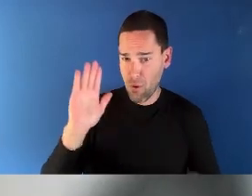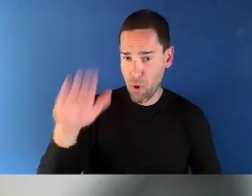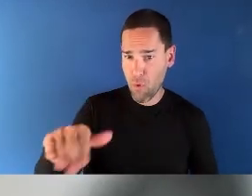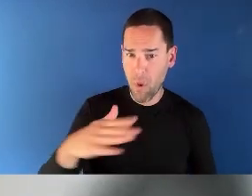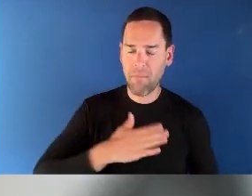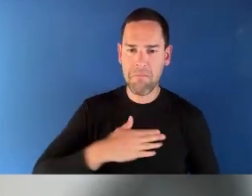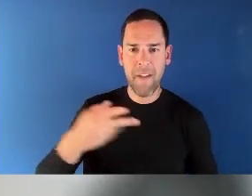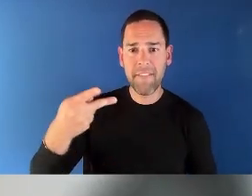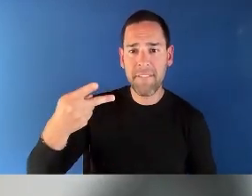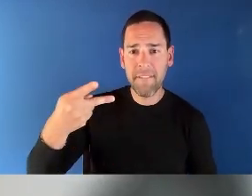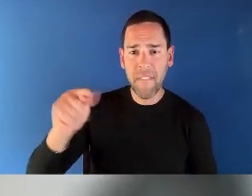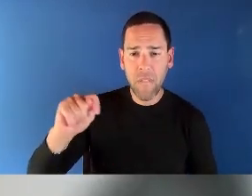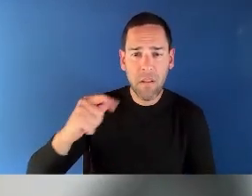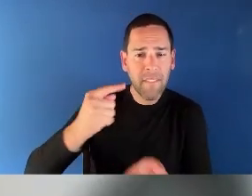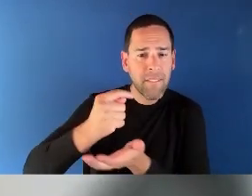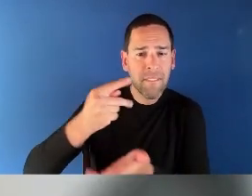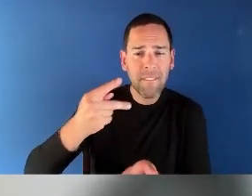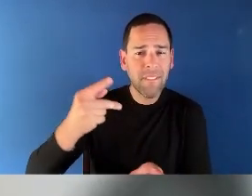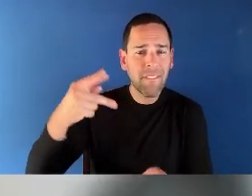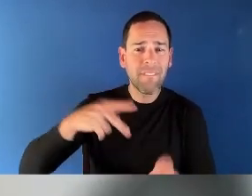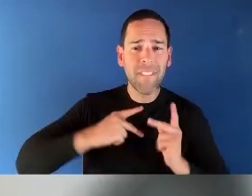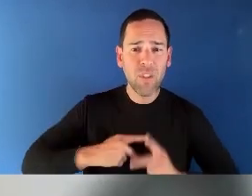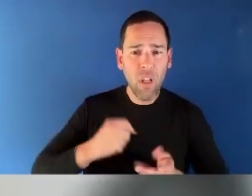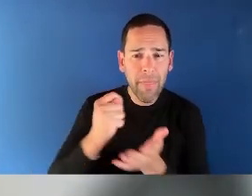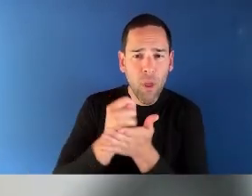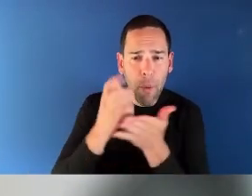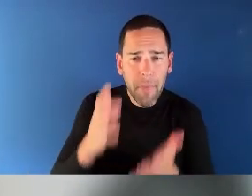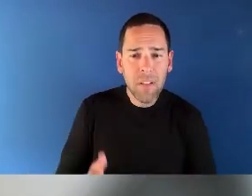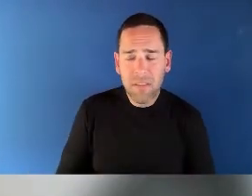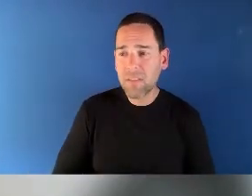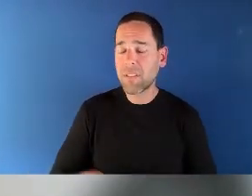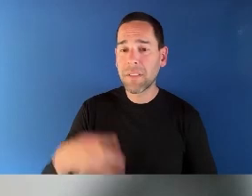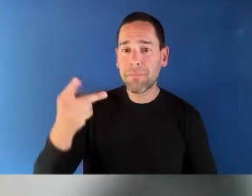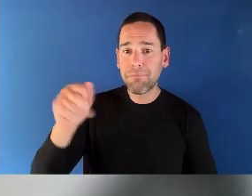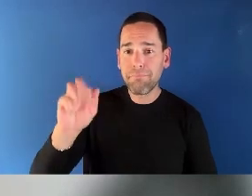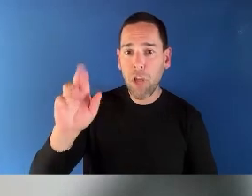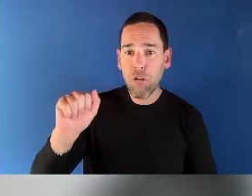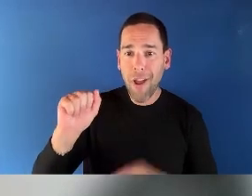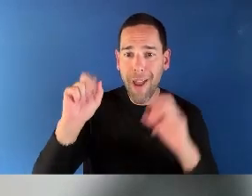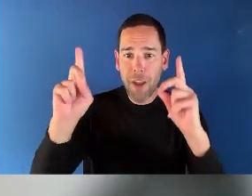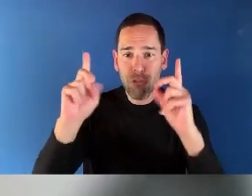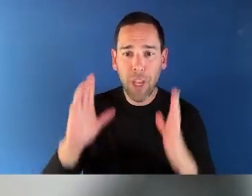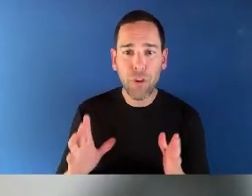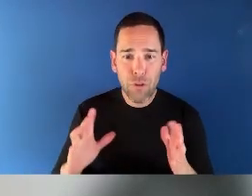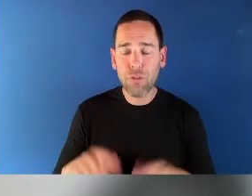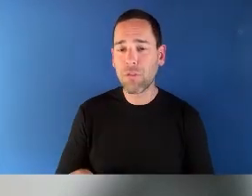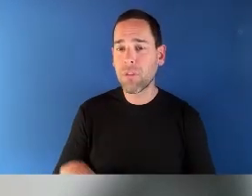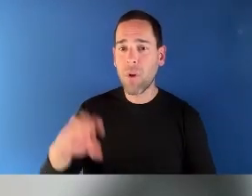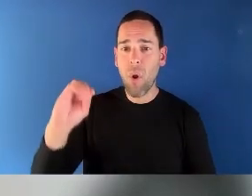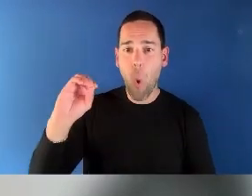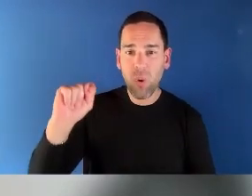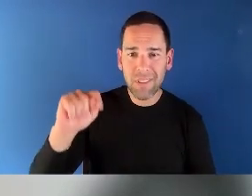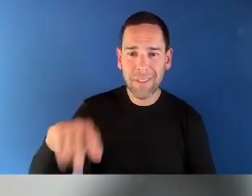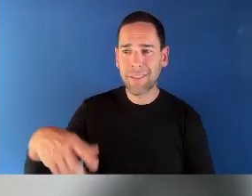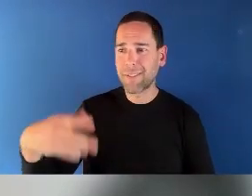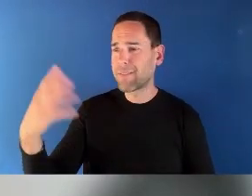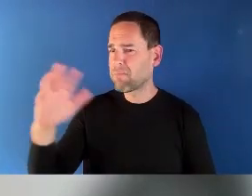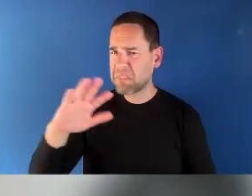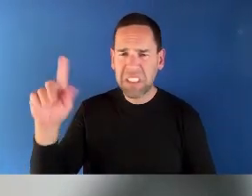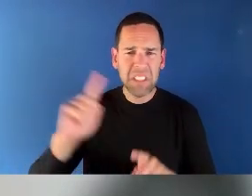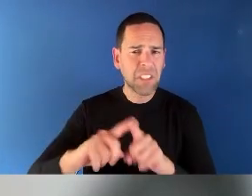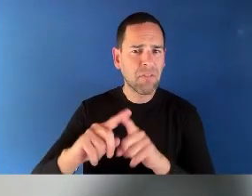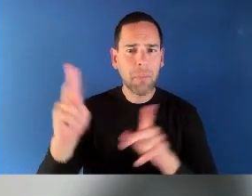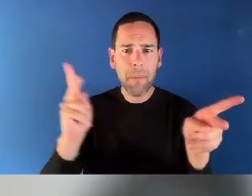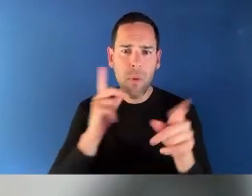my teachers, my para-educators, and my occupational therapists. And they're the people who really believed in